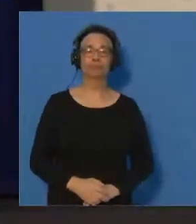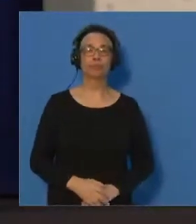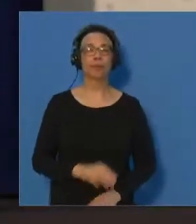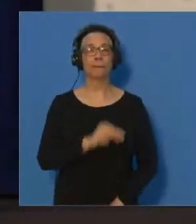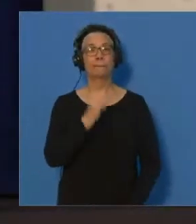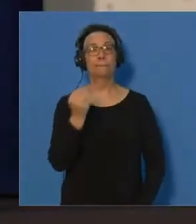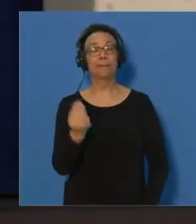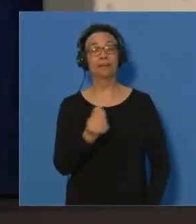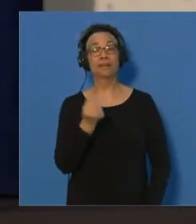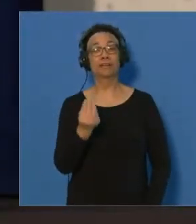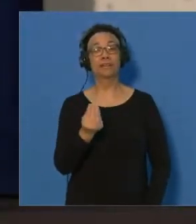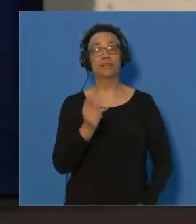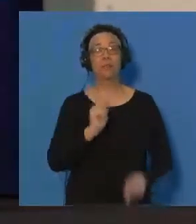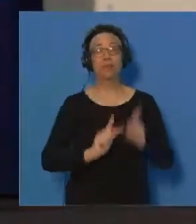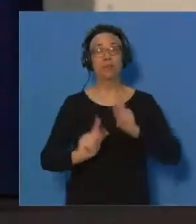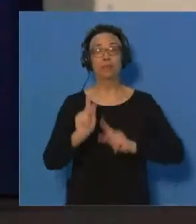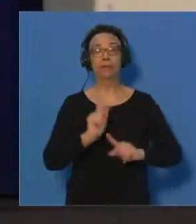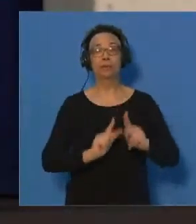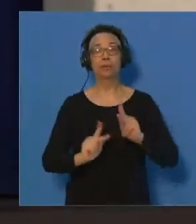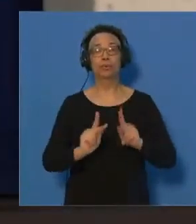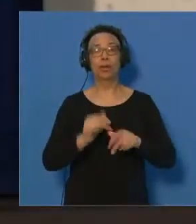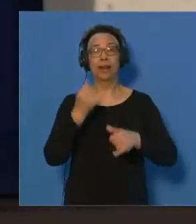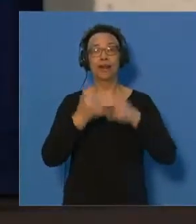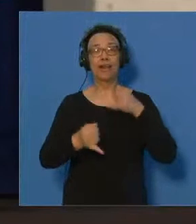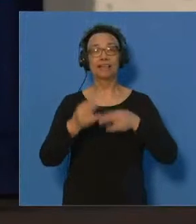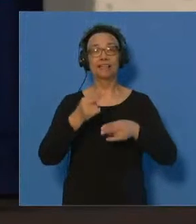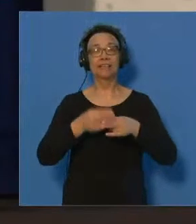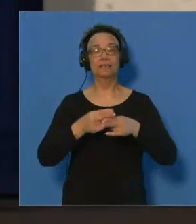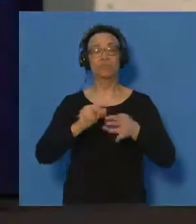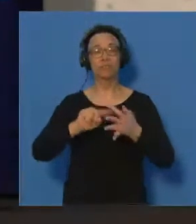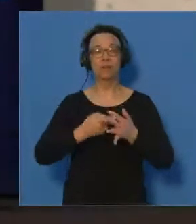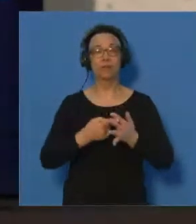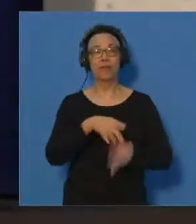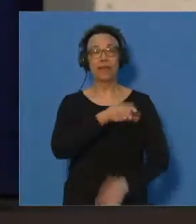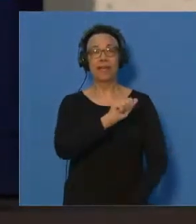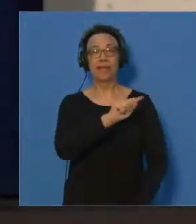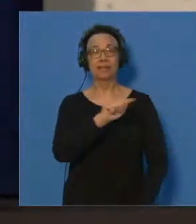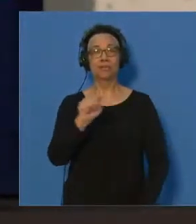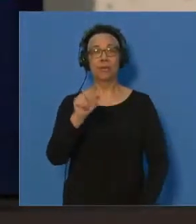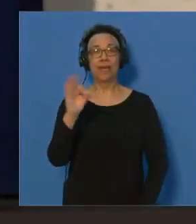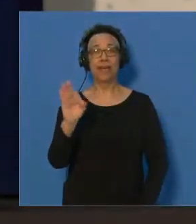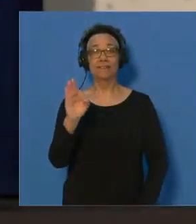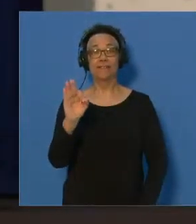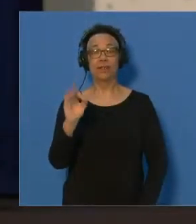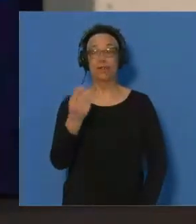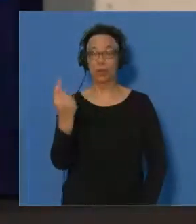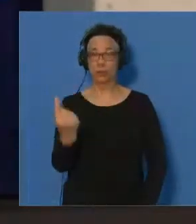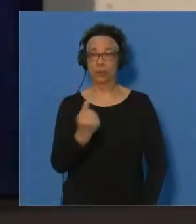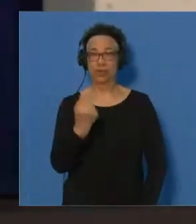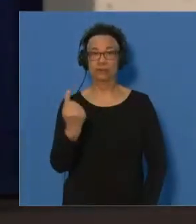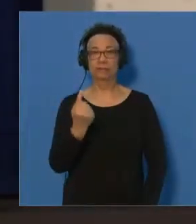Mondays shall be for persons whose surnames begin with the letter A to F only.